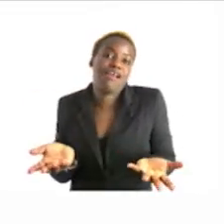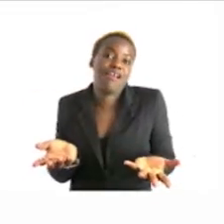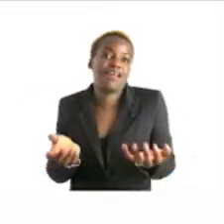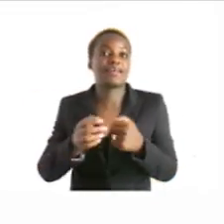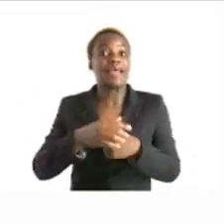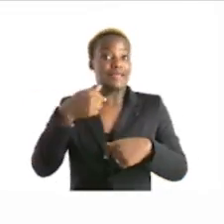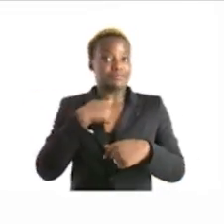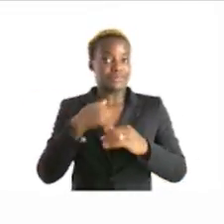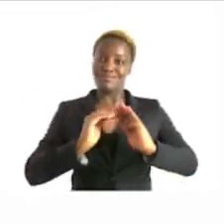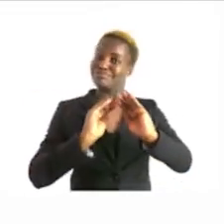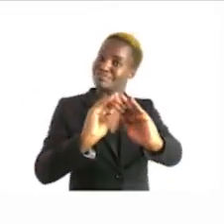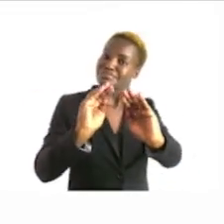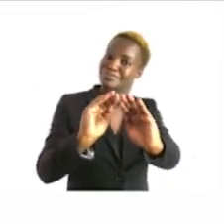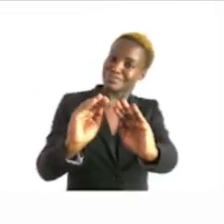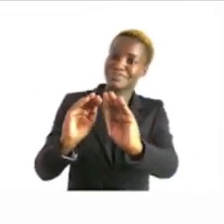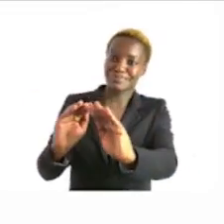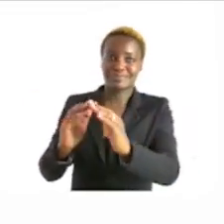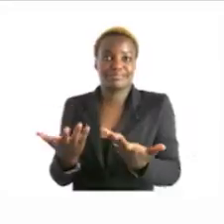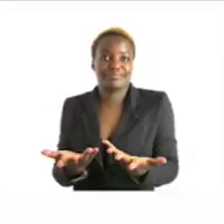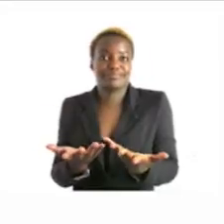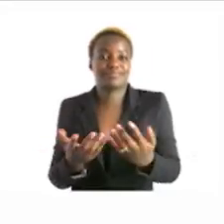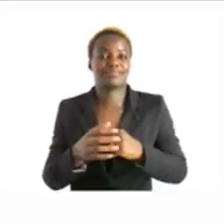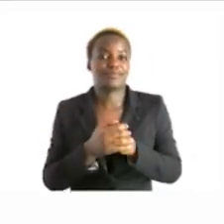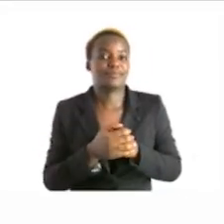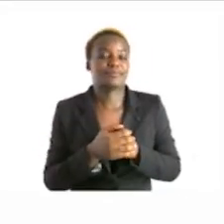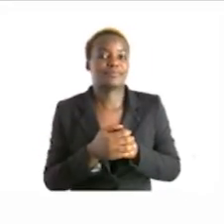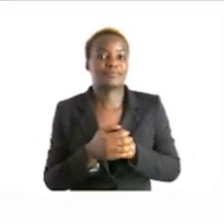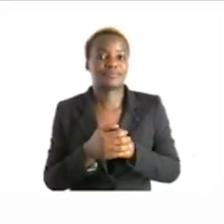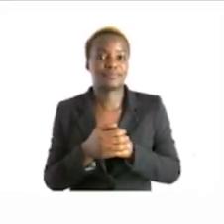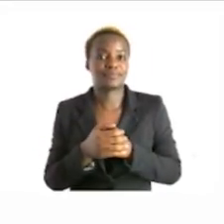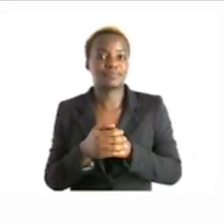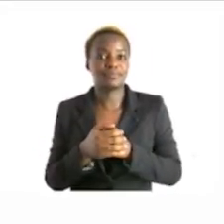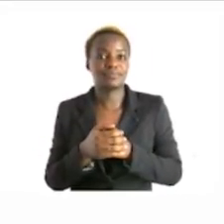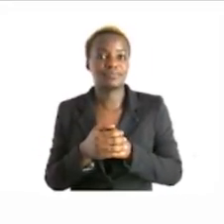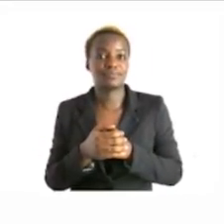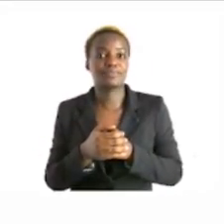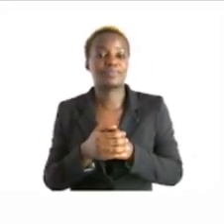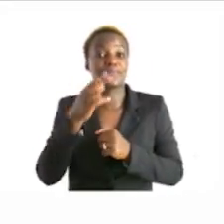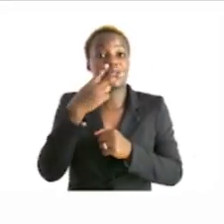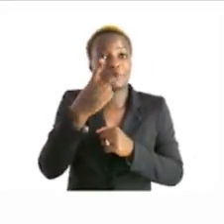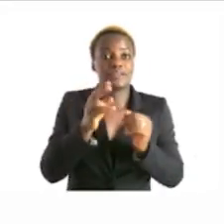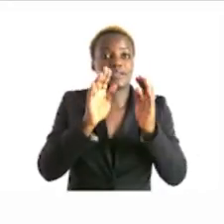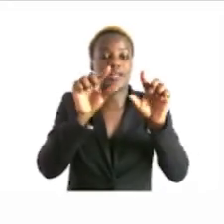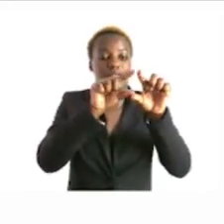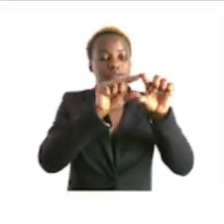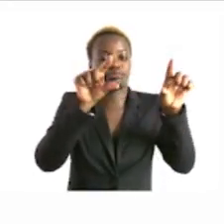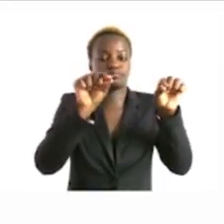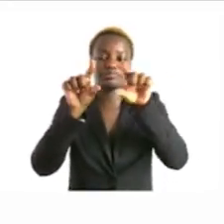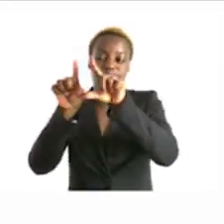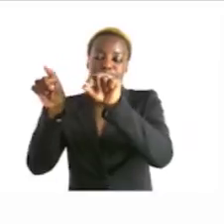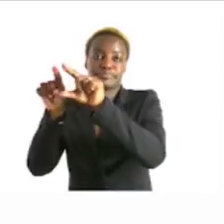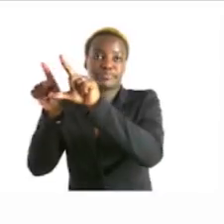teaching you teaching is a verb because that's what i'm doing let's quickly look in the box we have